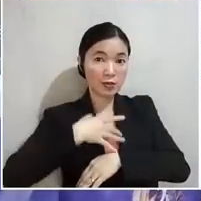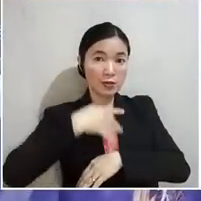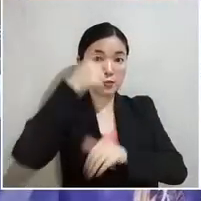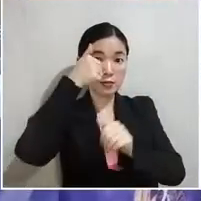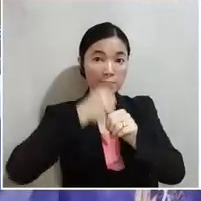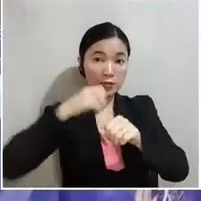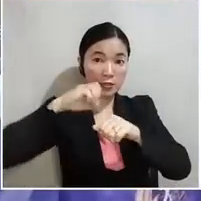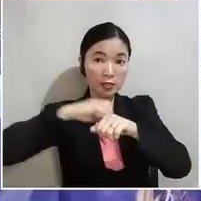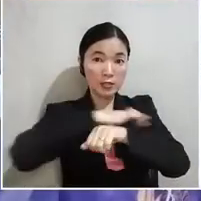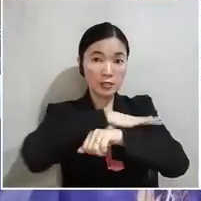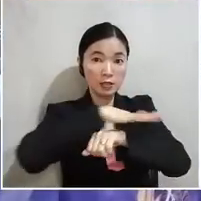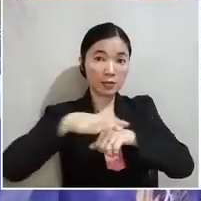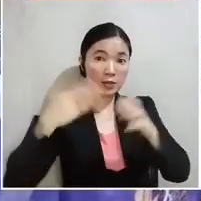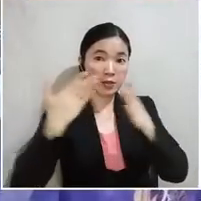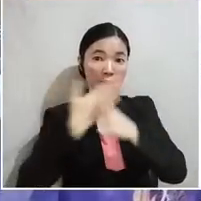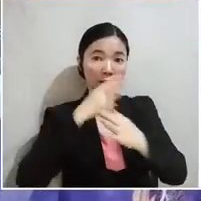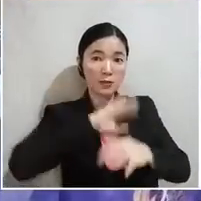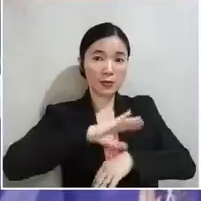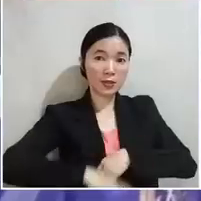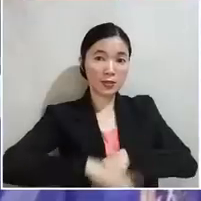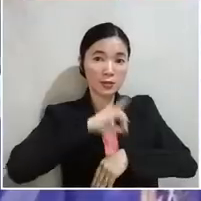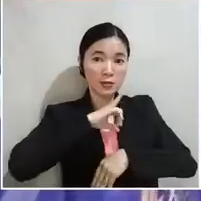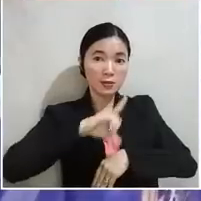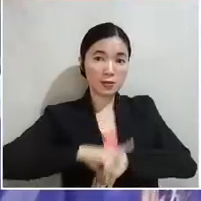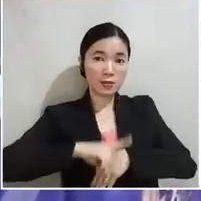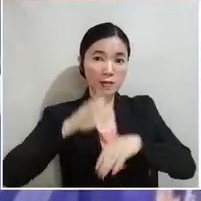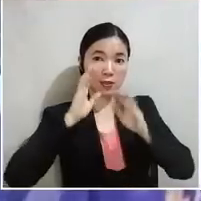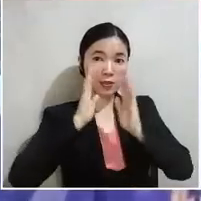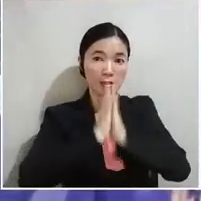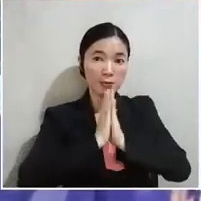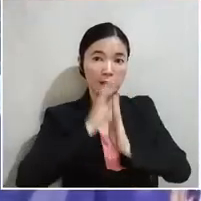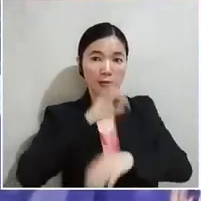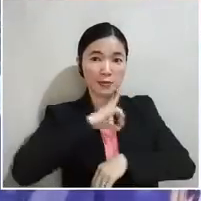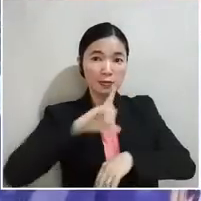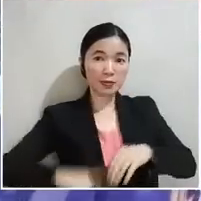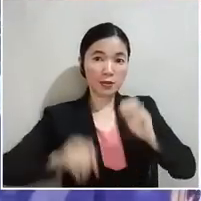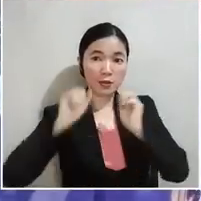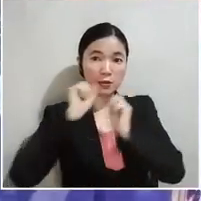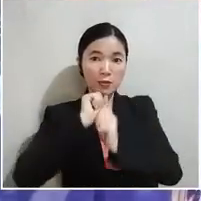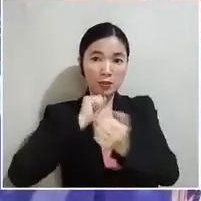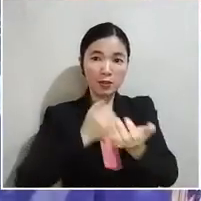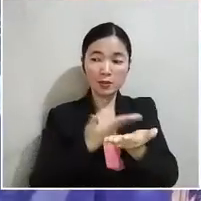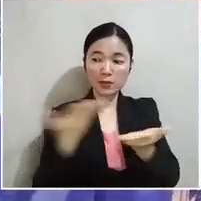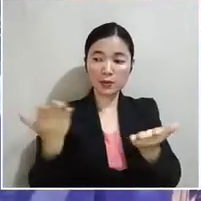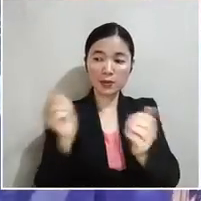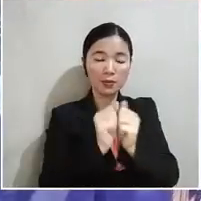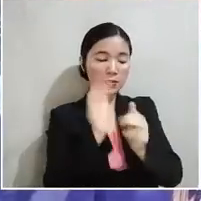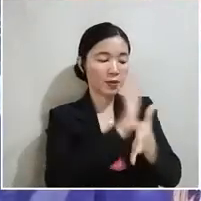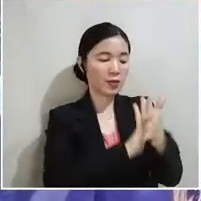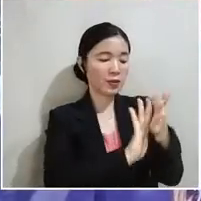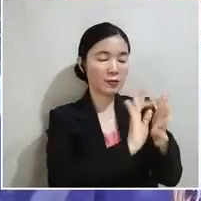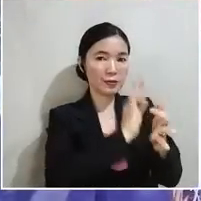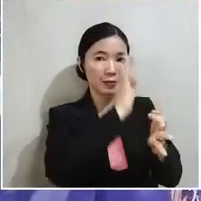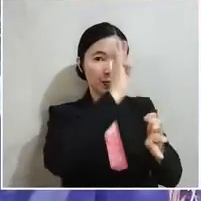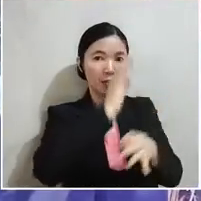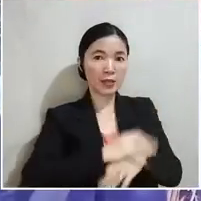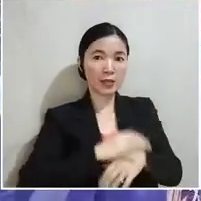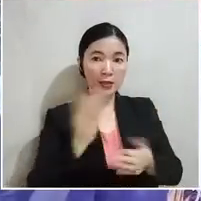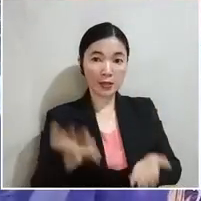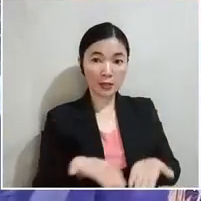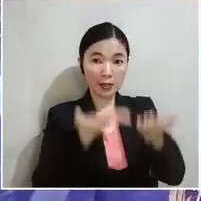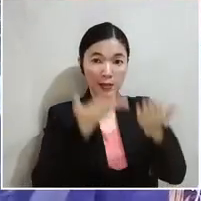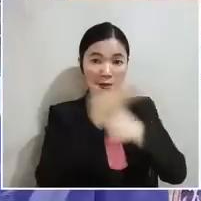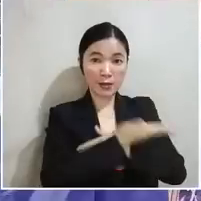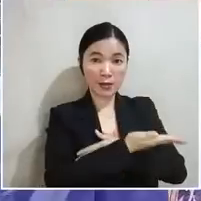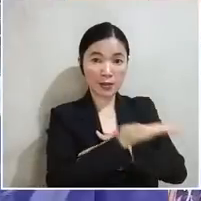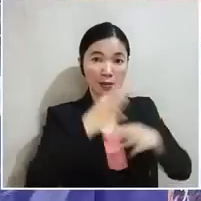through Christ our Lord. Amen. The Lord be with you. And with your spirit. Lift up your hearts.